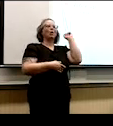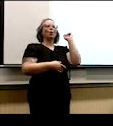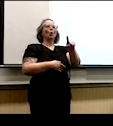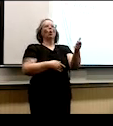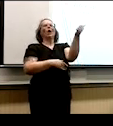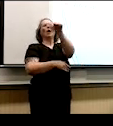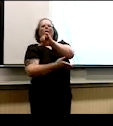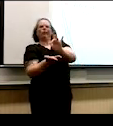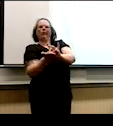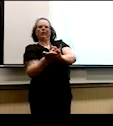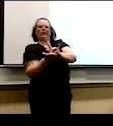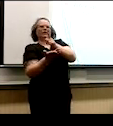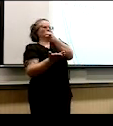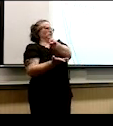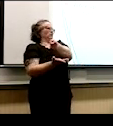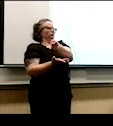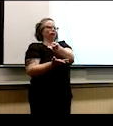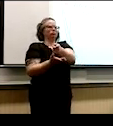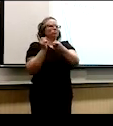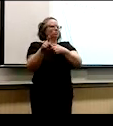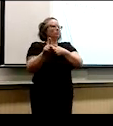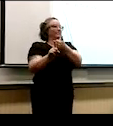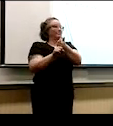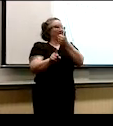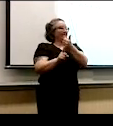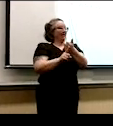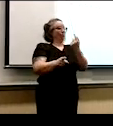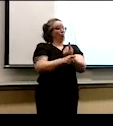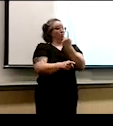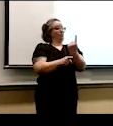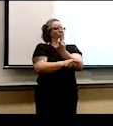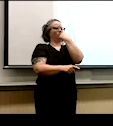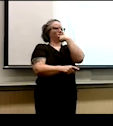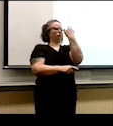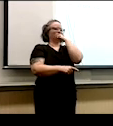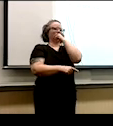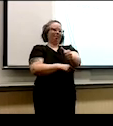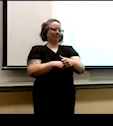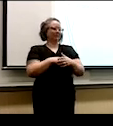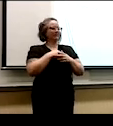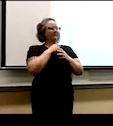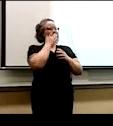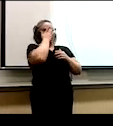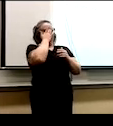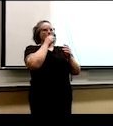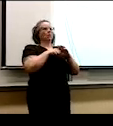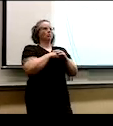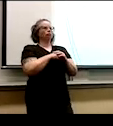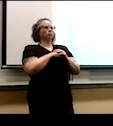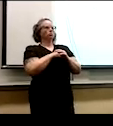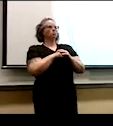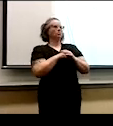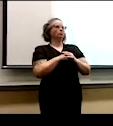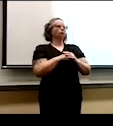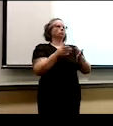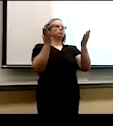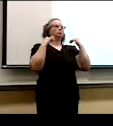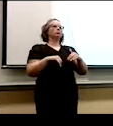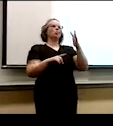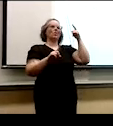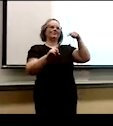supervised, because there's side effects. 15% of people have nausea, vomiting, diarrhea on donepezil, for